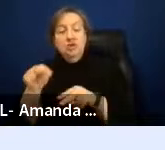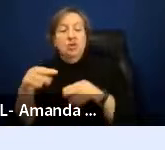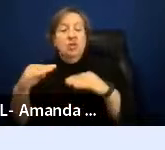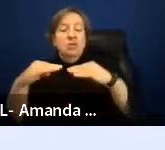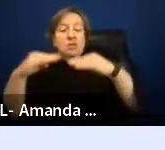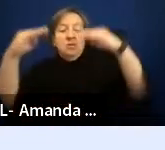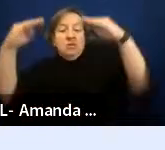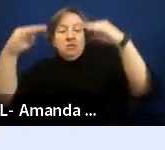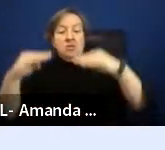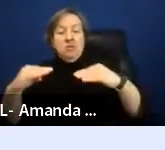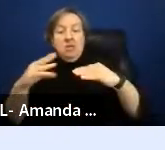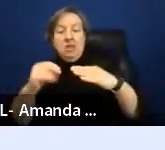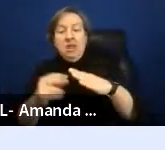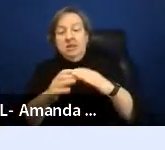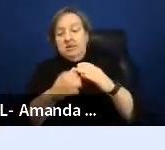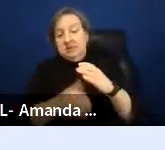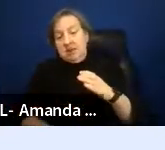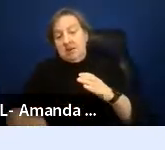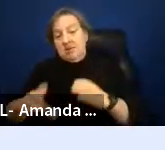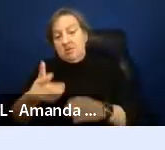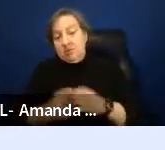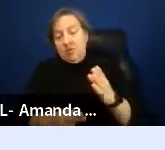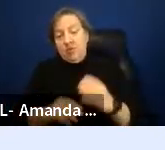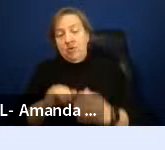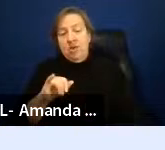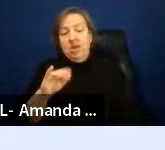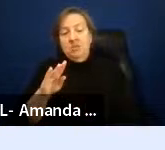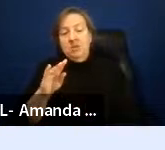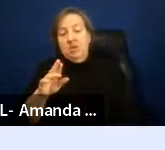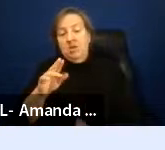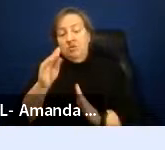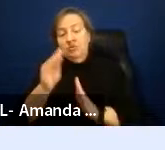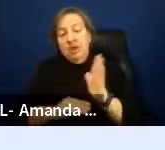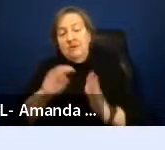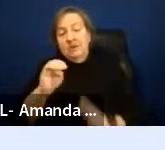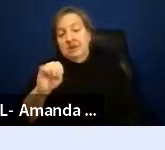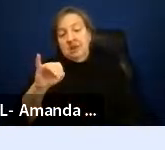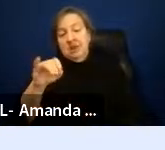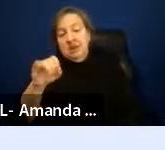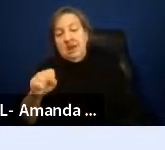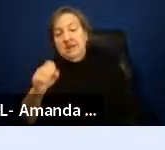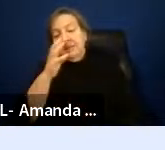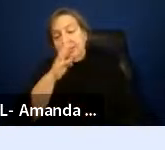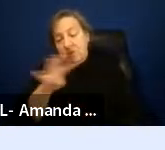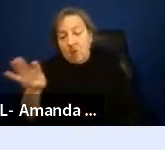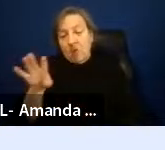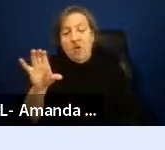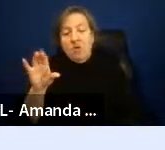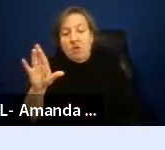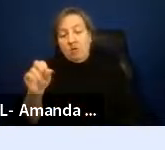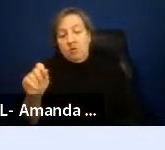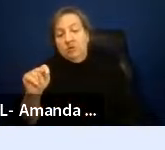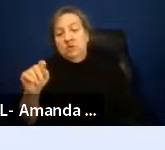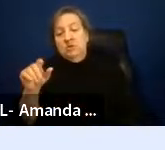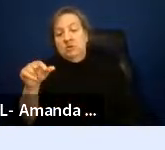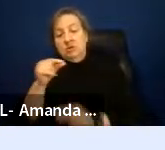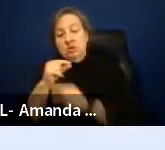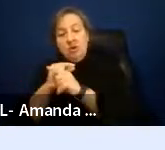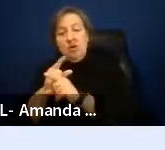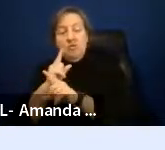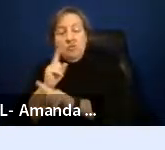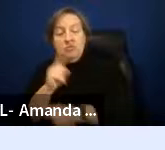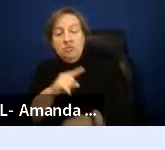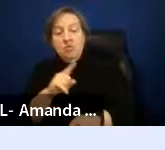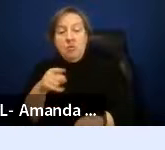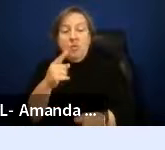tunnel alternative. The IBR's draft EIS ignores Coast Guard's directive and is evaluating only